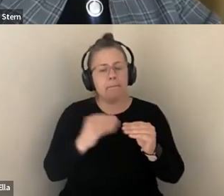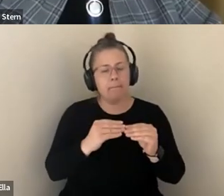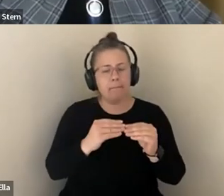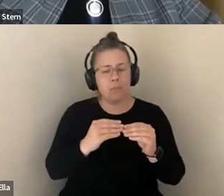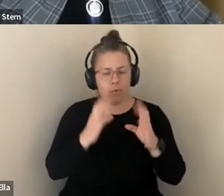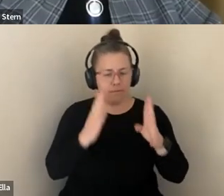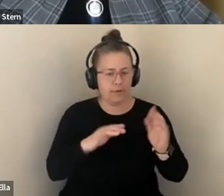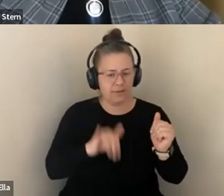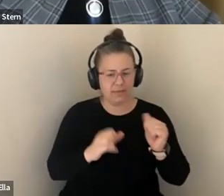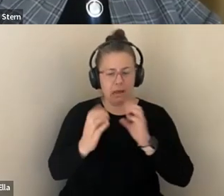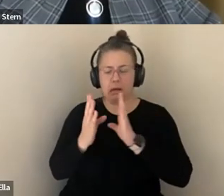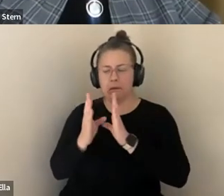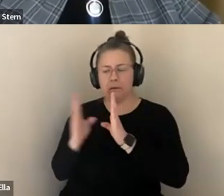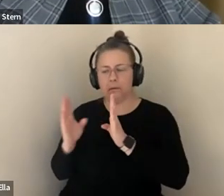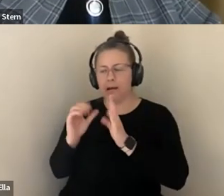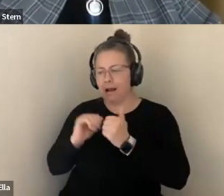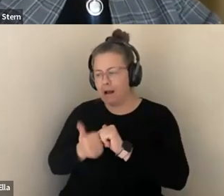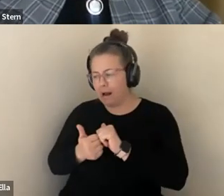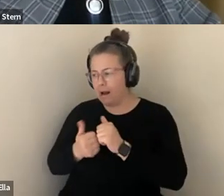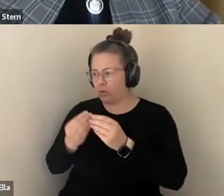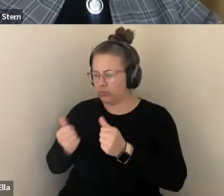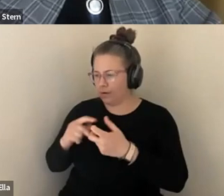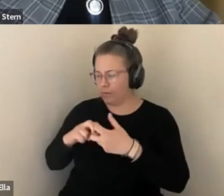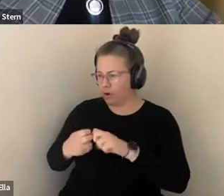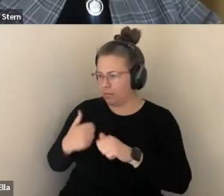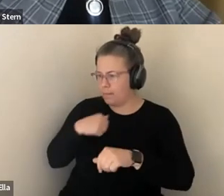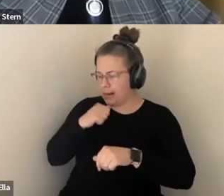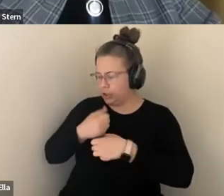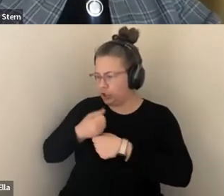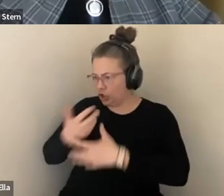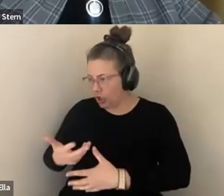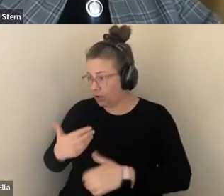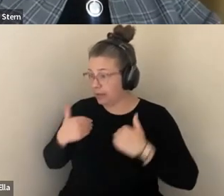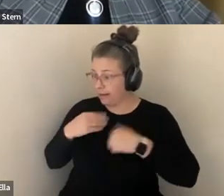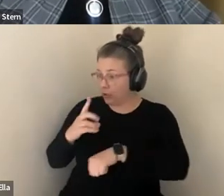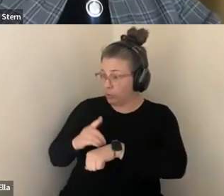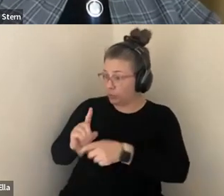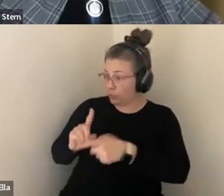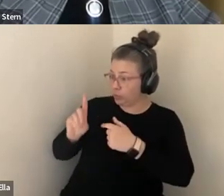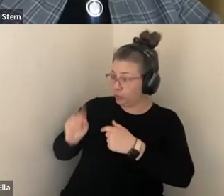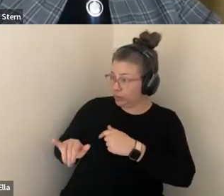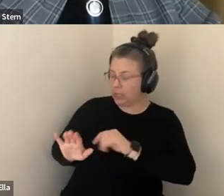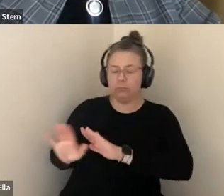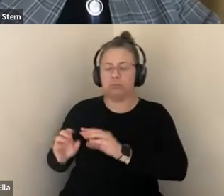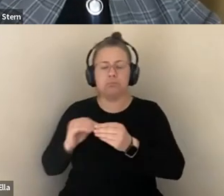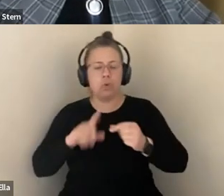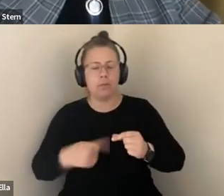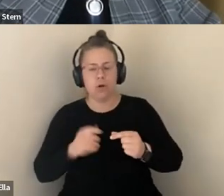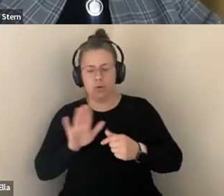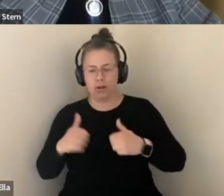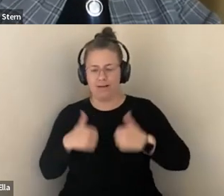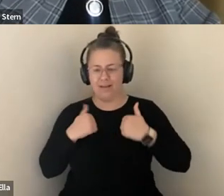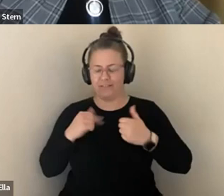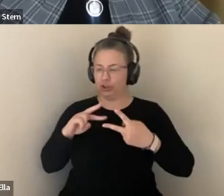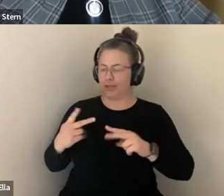problem that's not of your own making. But you know, how does that make your life more complicated as a genetic counselor? I